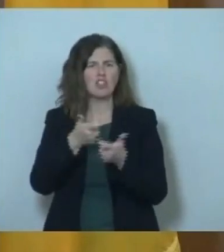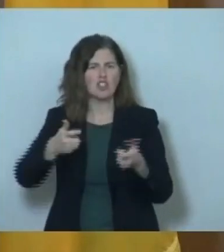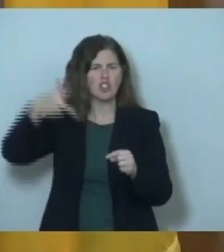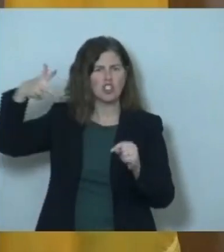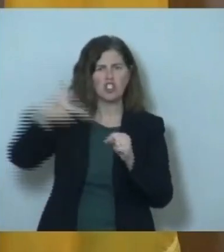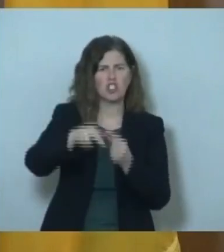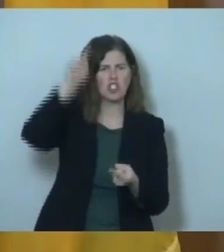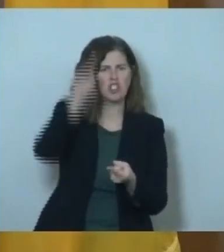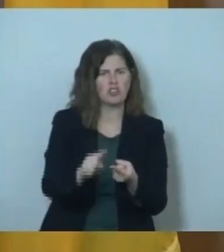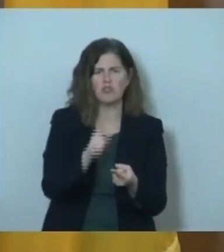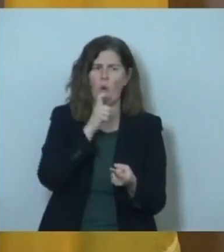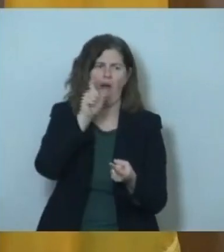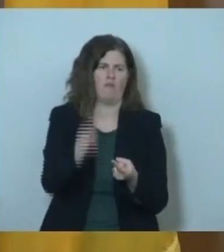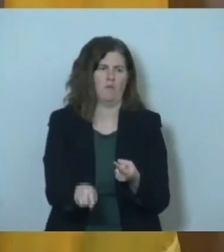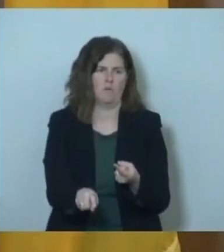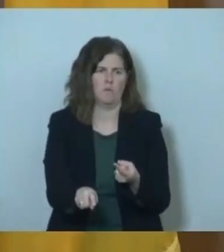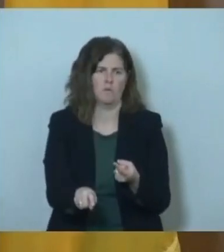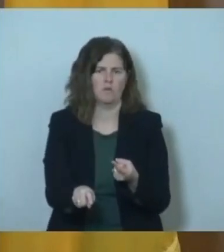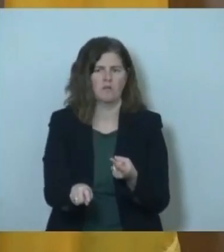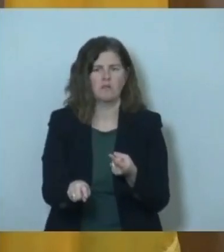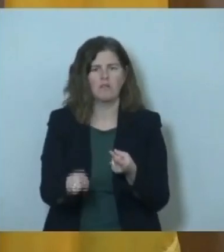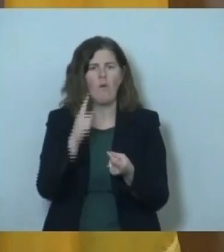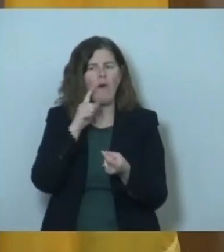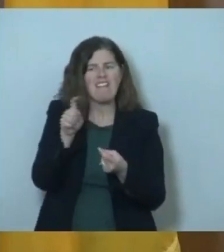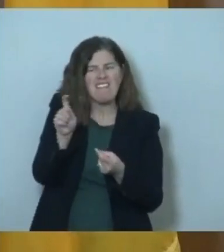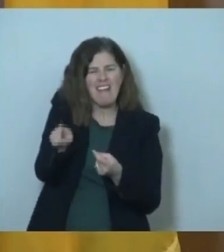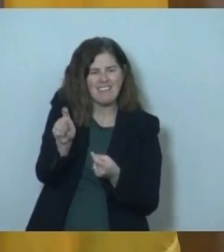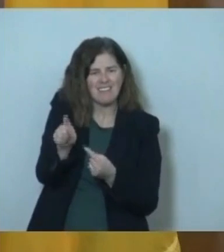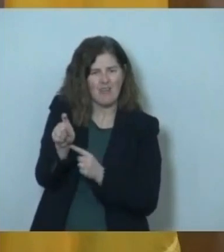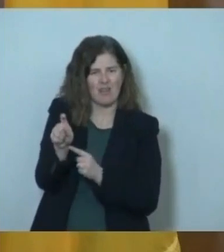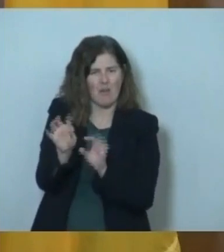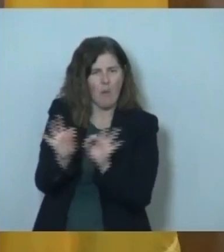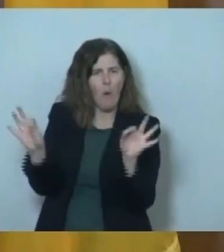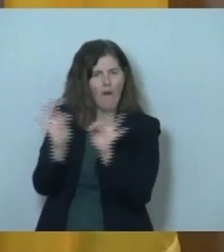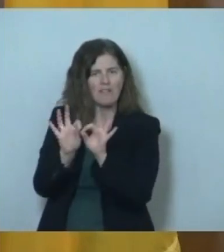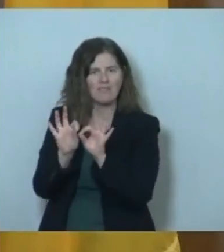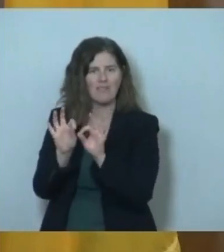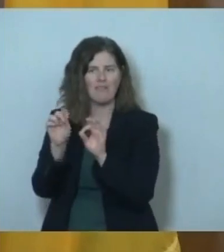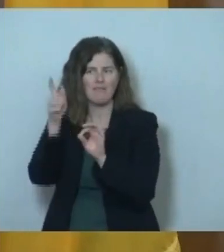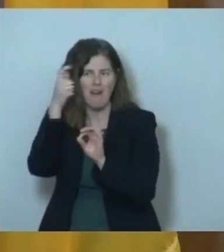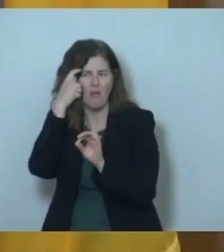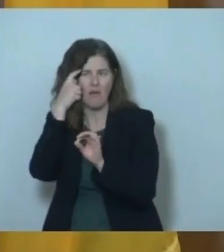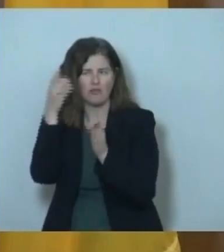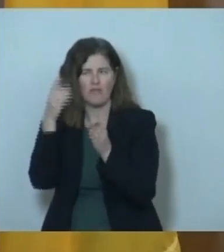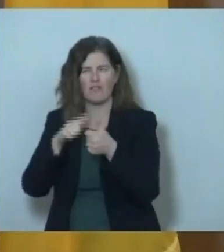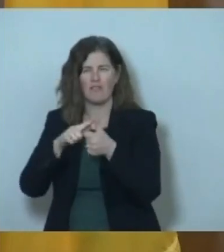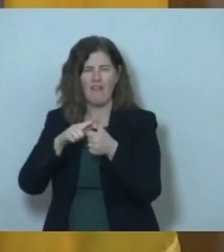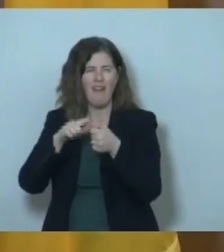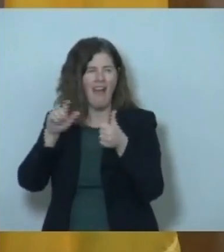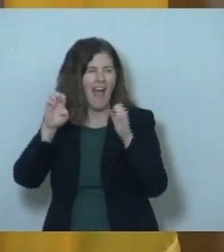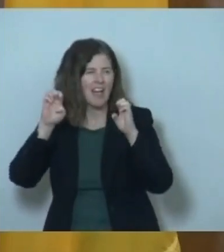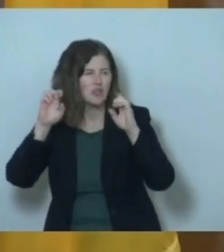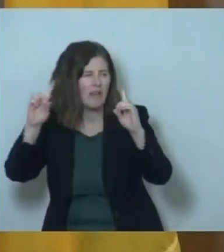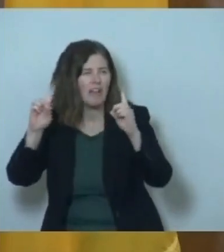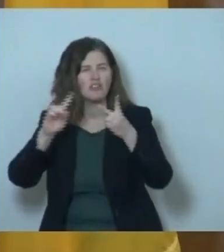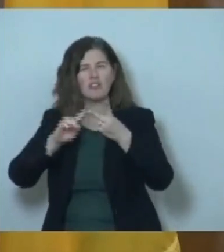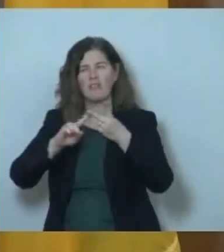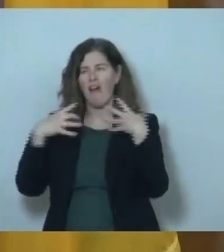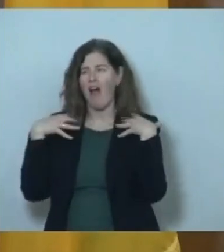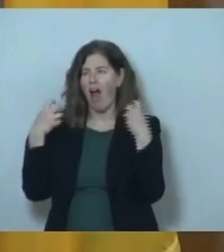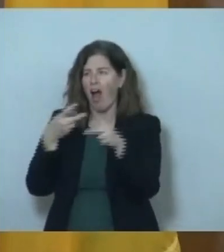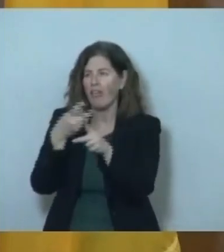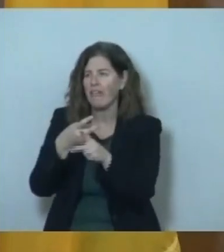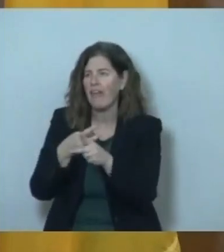in operations, in necessary government services, education, first responders, public health, healthcare services